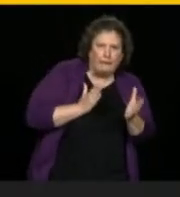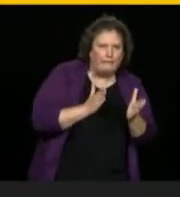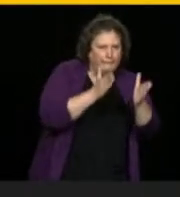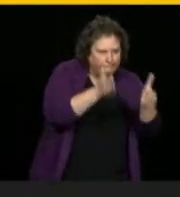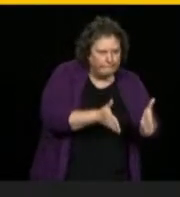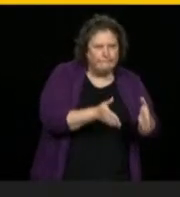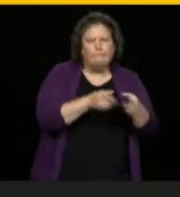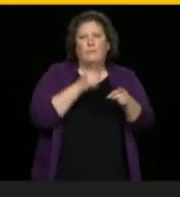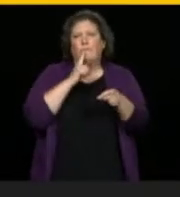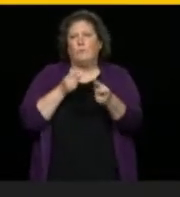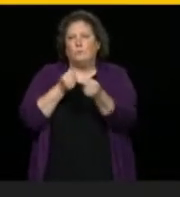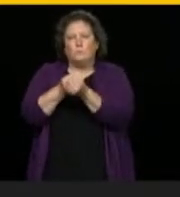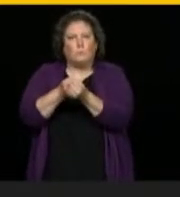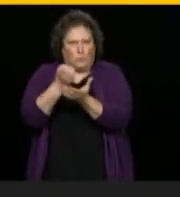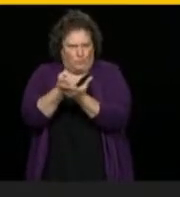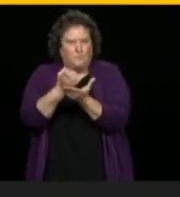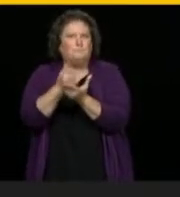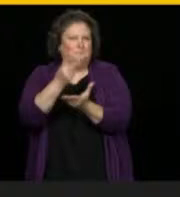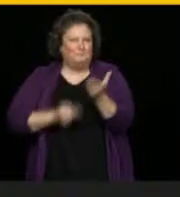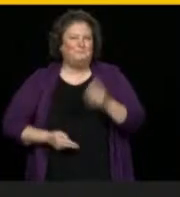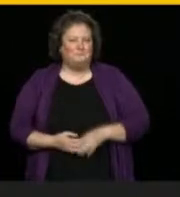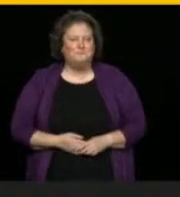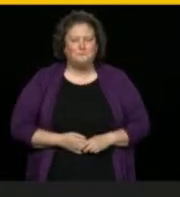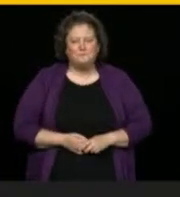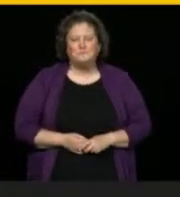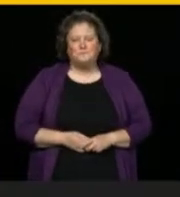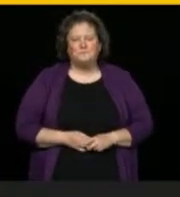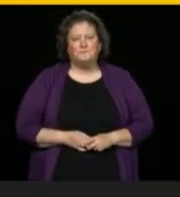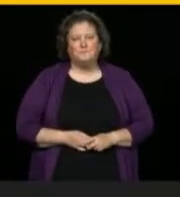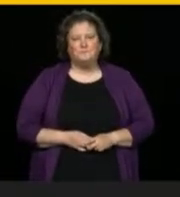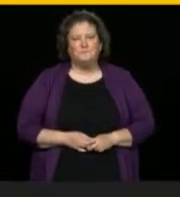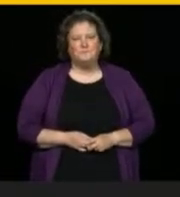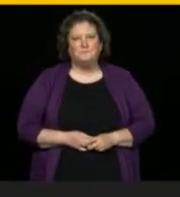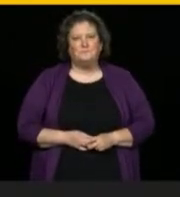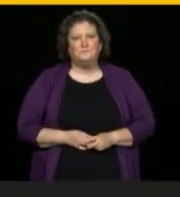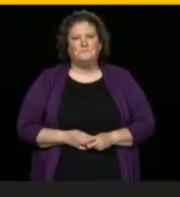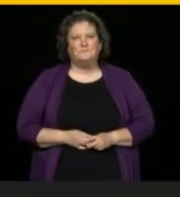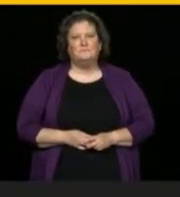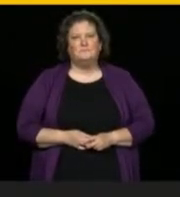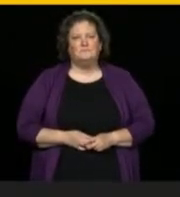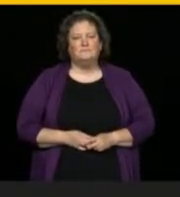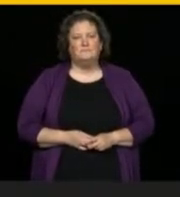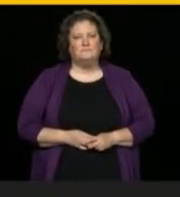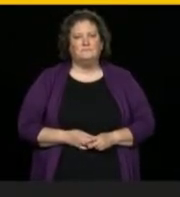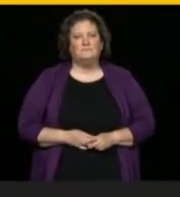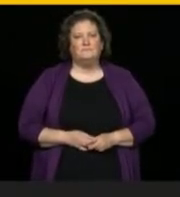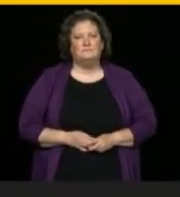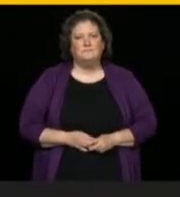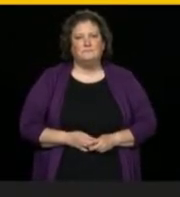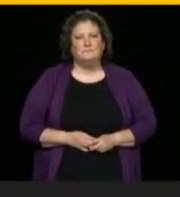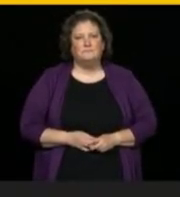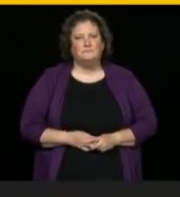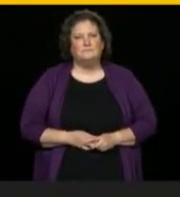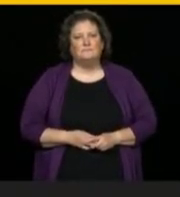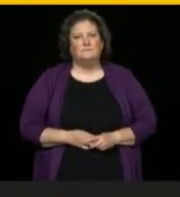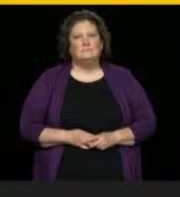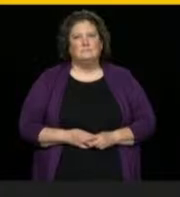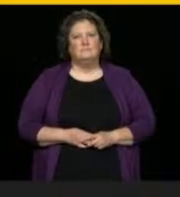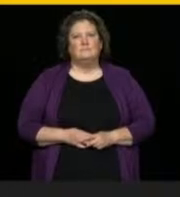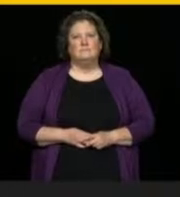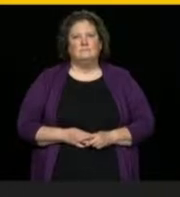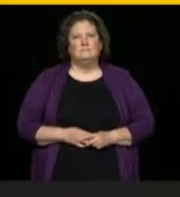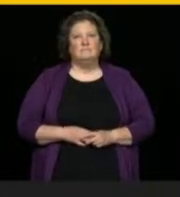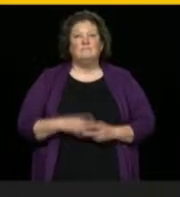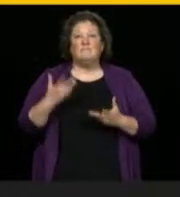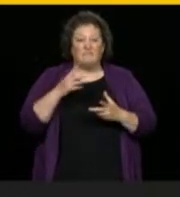This restart, this recovery, will see certain sectors bounce back more quickly